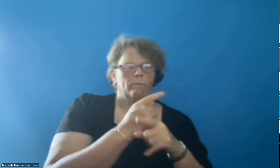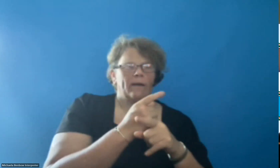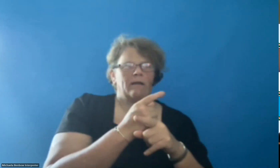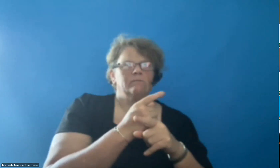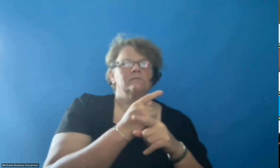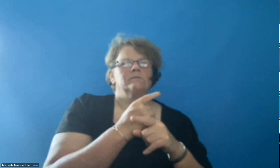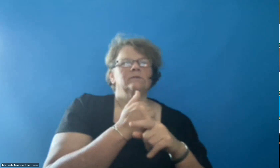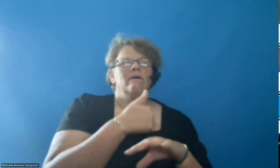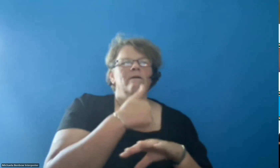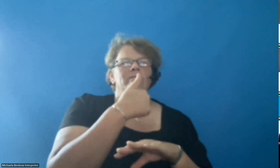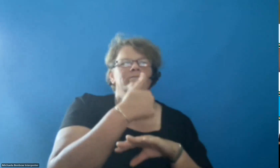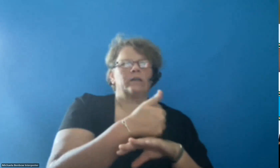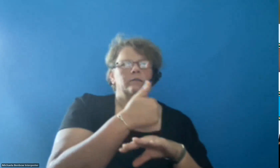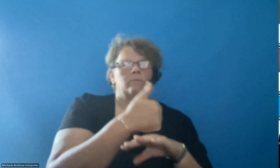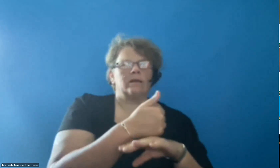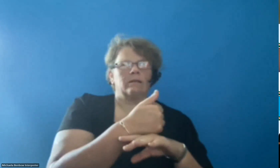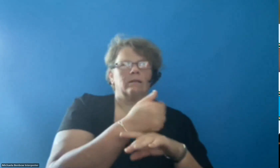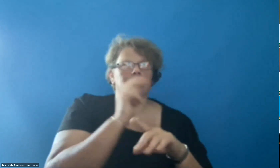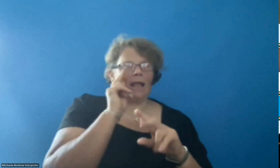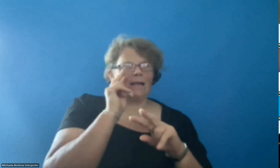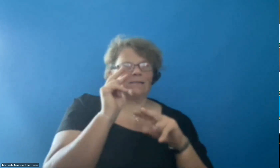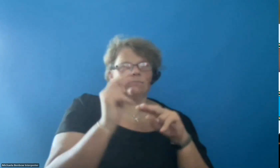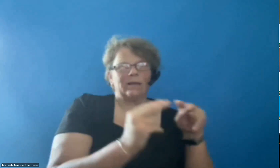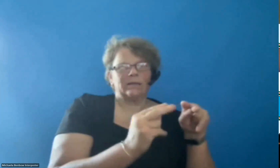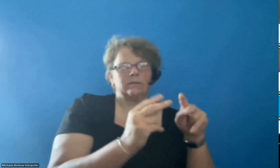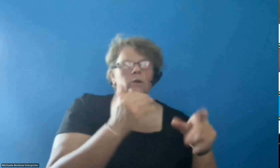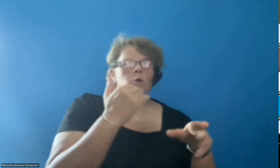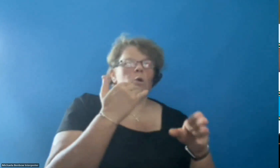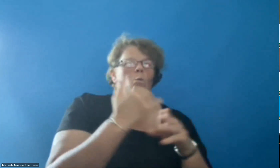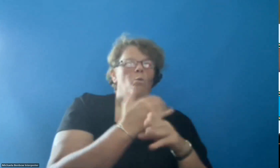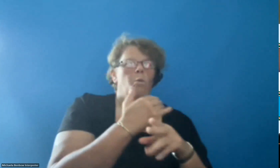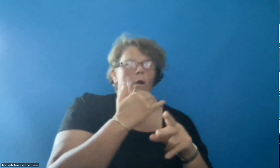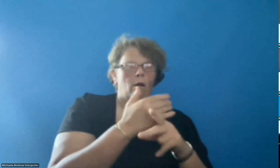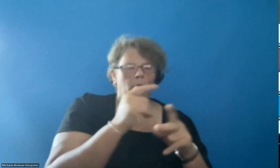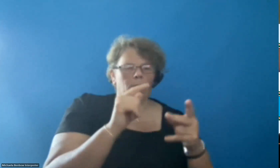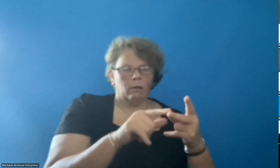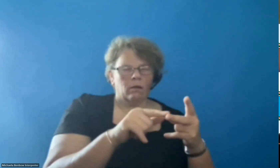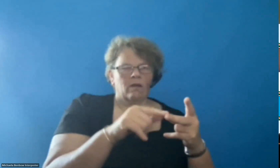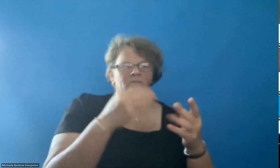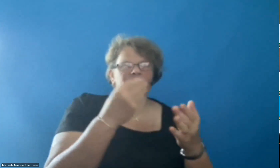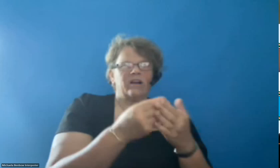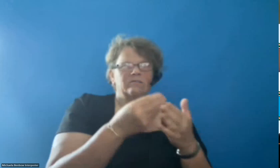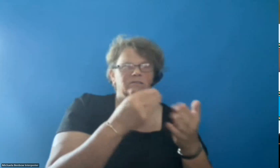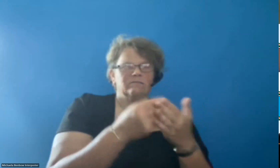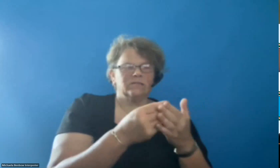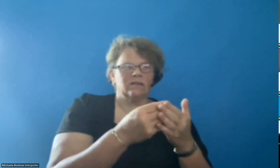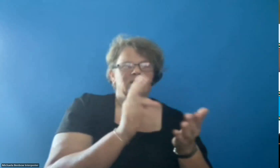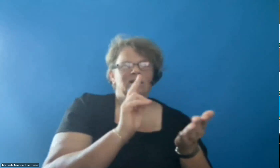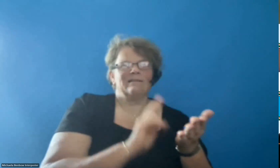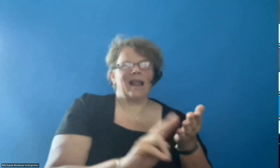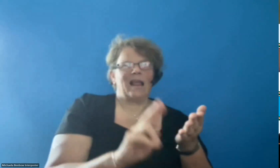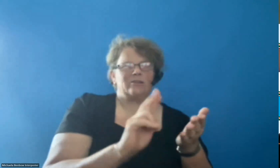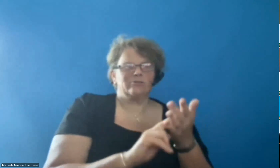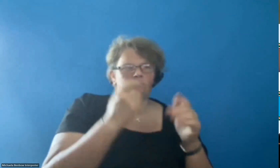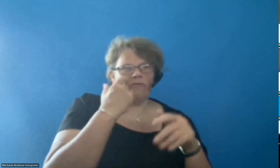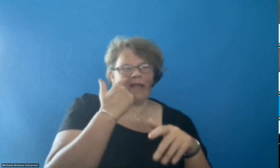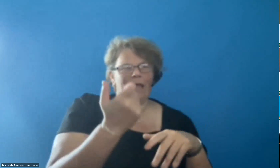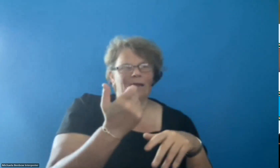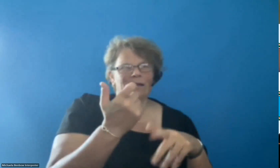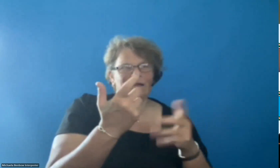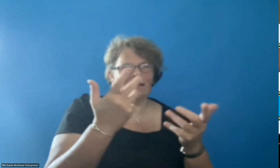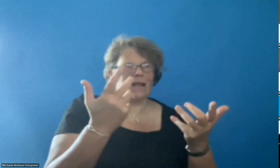which need to be addressed: the type of workforce, how we invest financial resource, and the nature of care we deliver. How